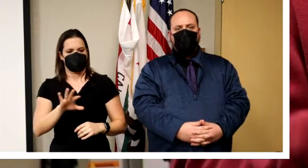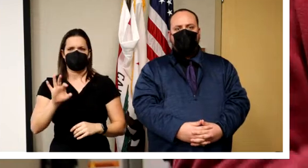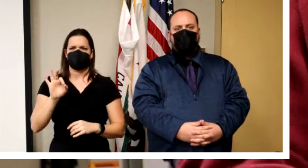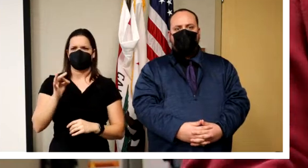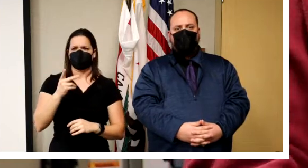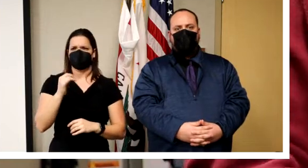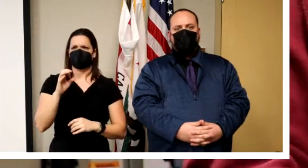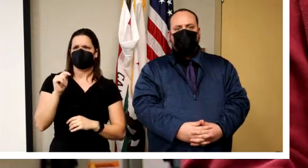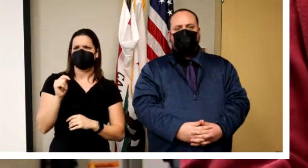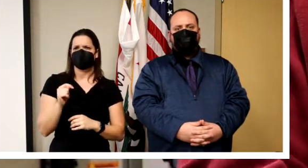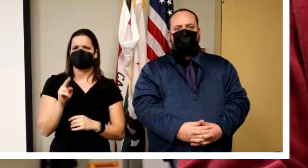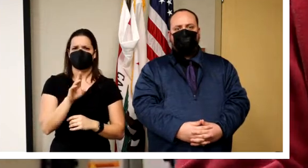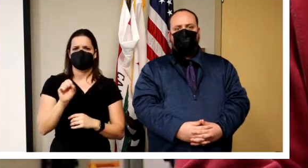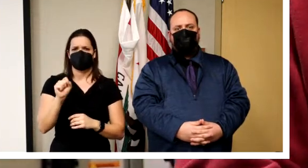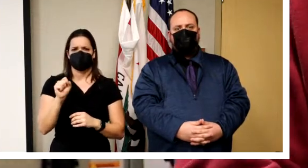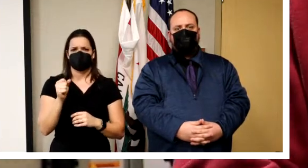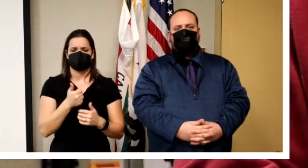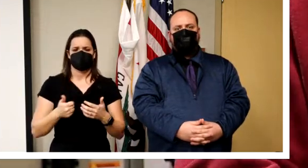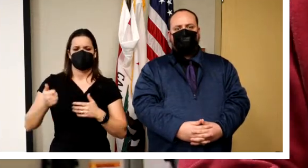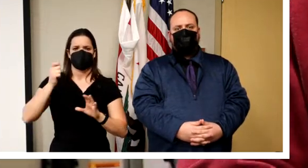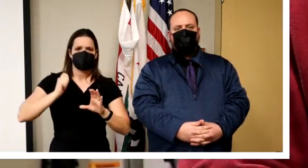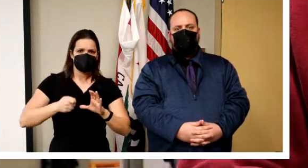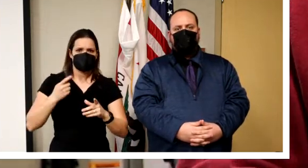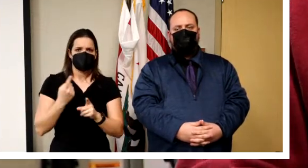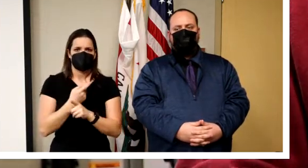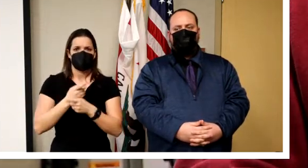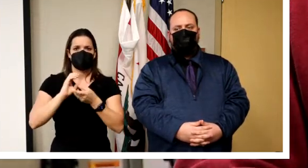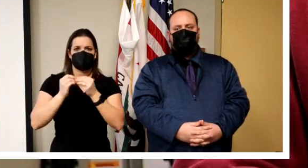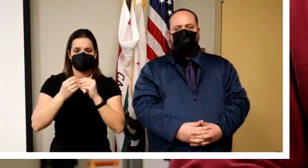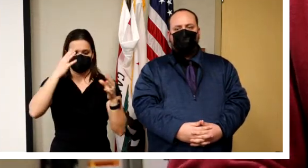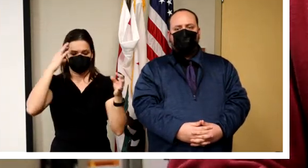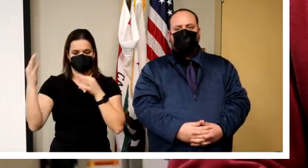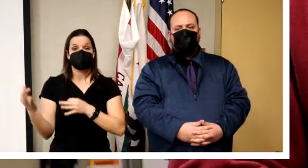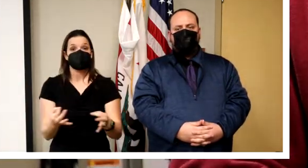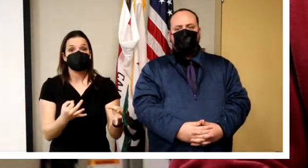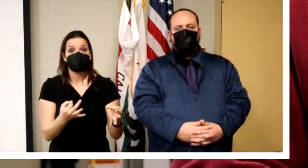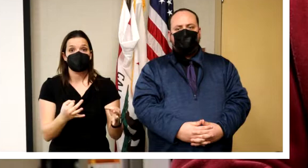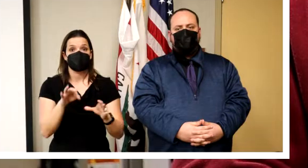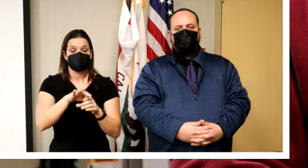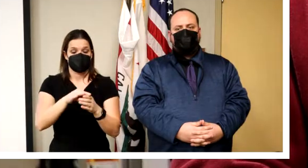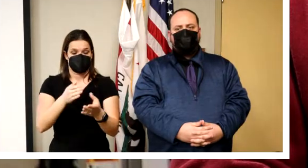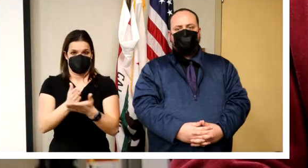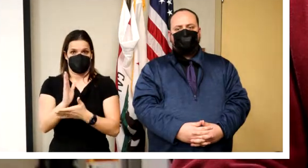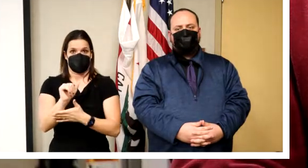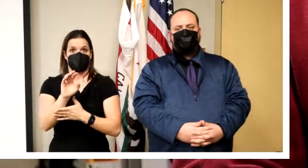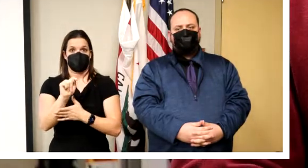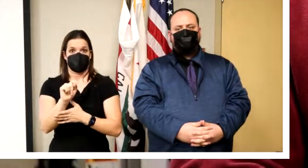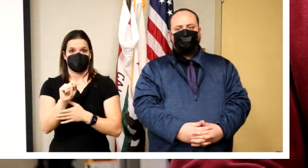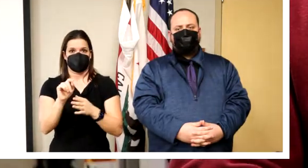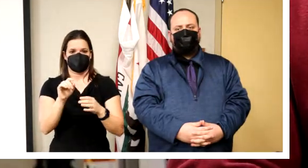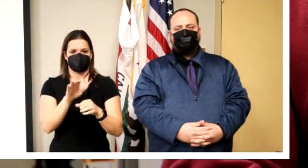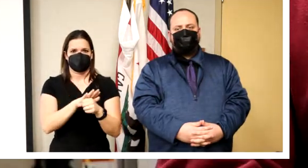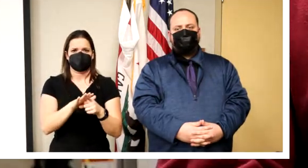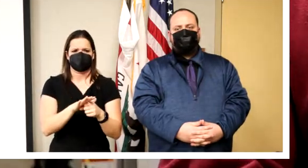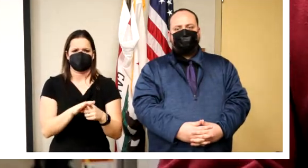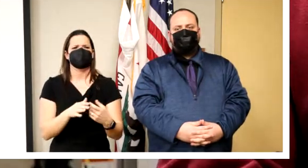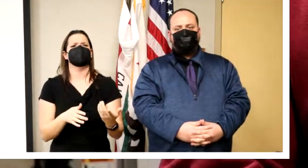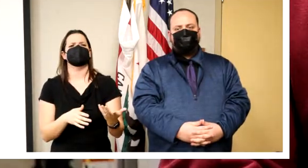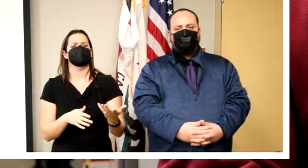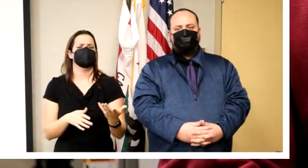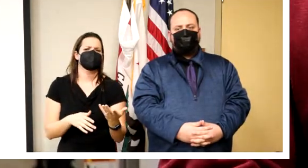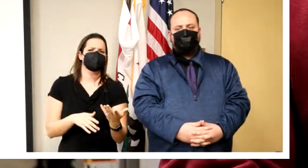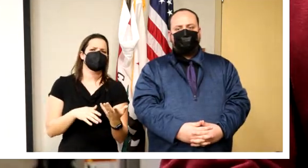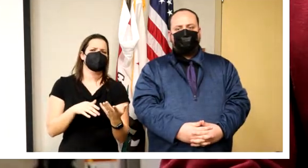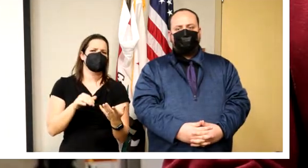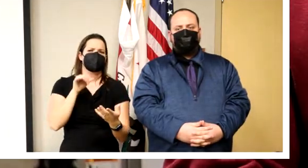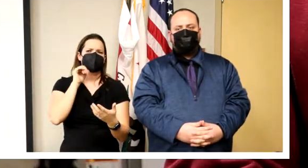Circuit and the United States Supreme Court in terms of the appropriate number to determine Voting Rights Act districts. Now, some people say, well, that